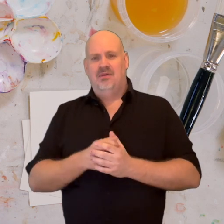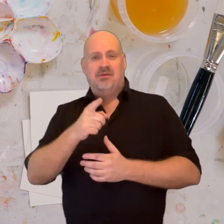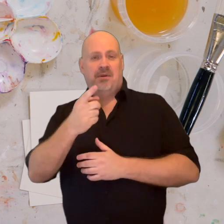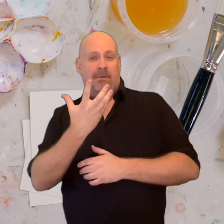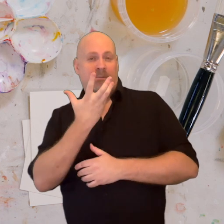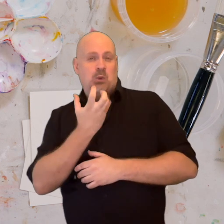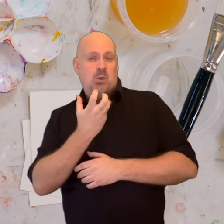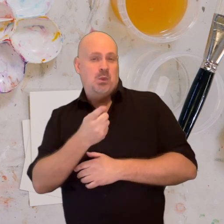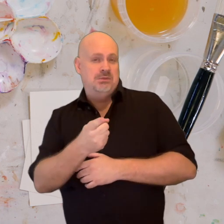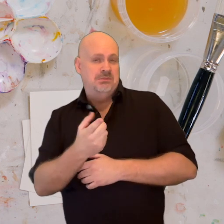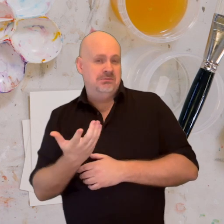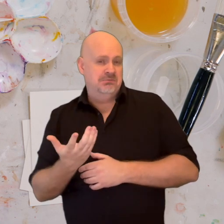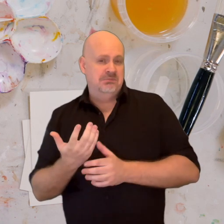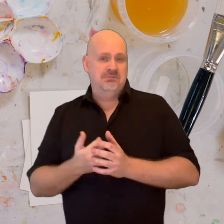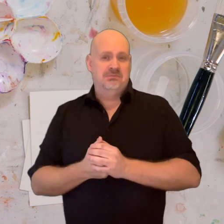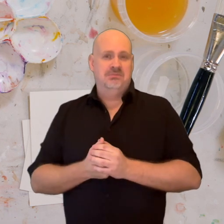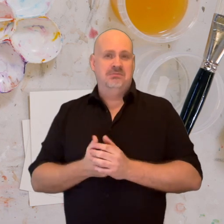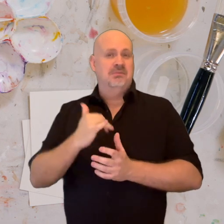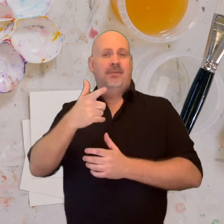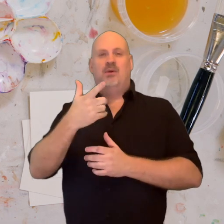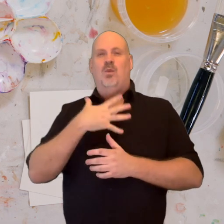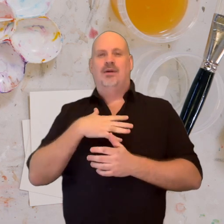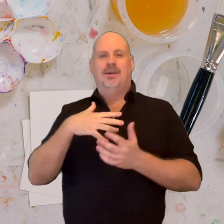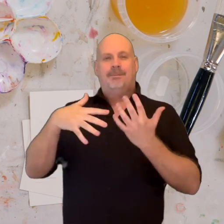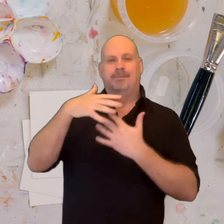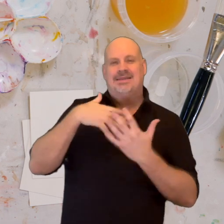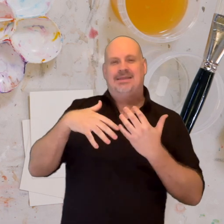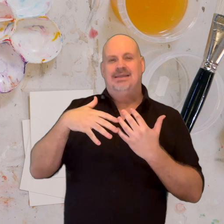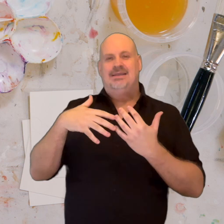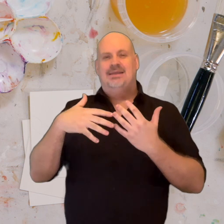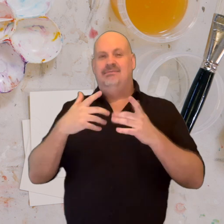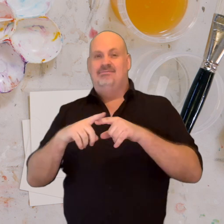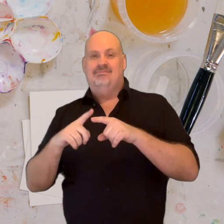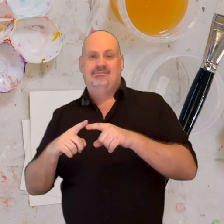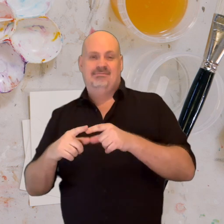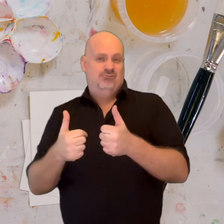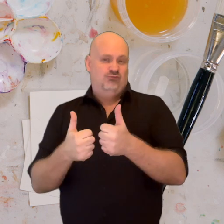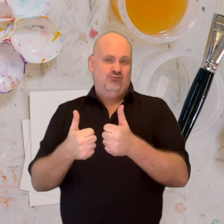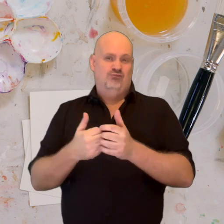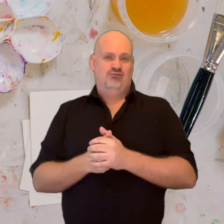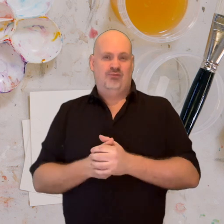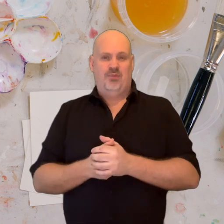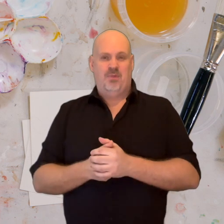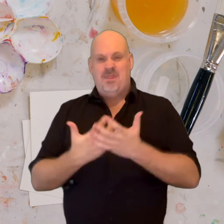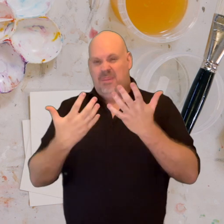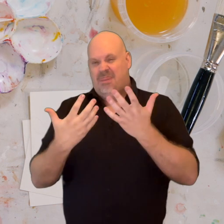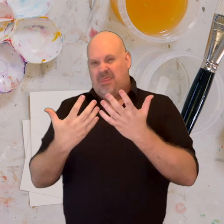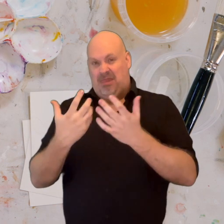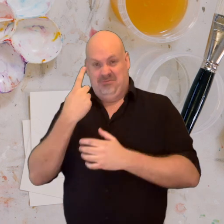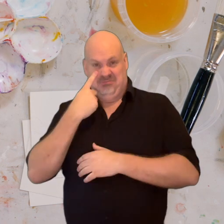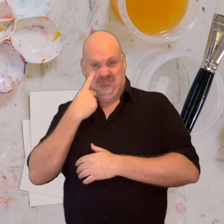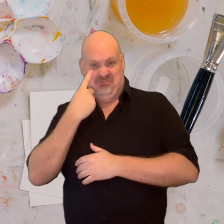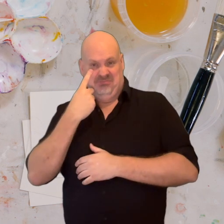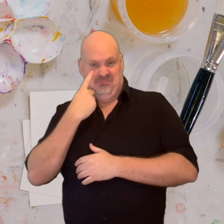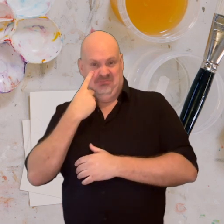in. Maybe you really want to mix it up. And so let's kind of